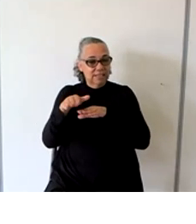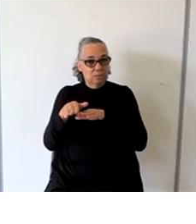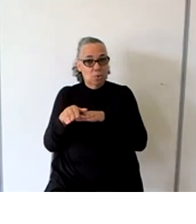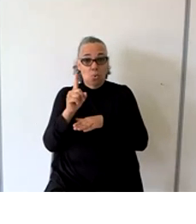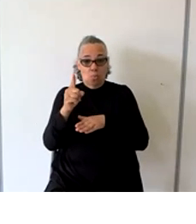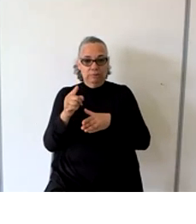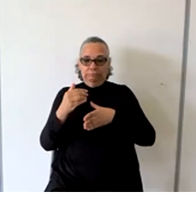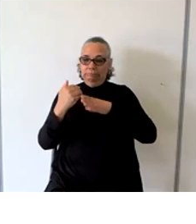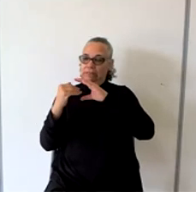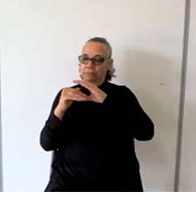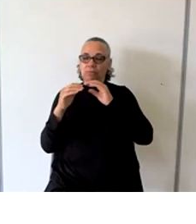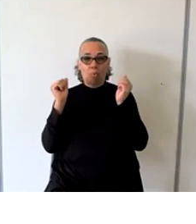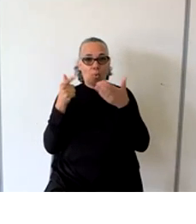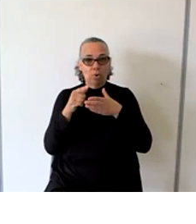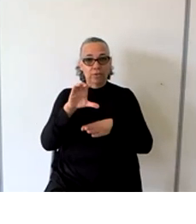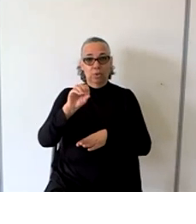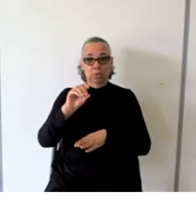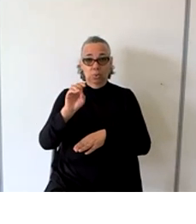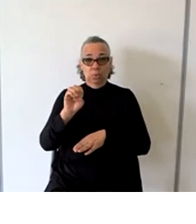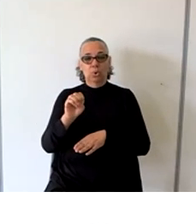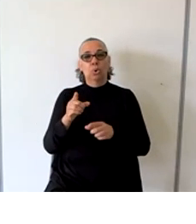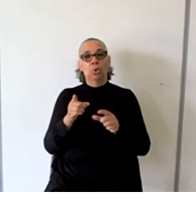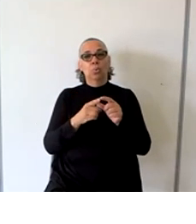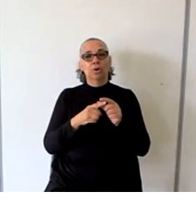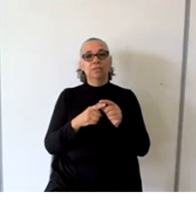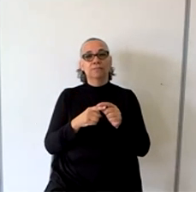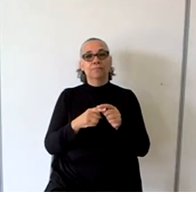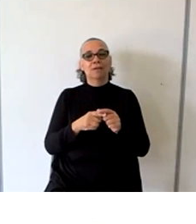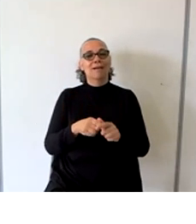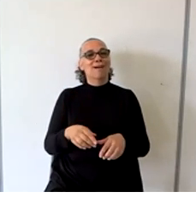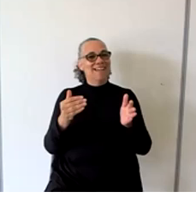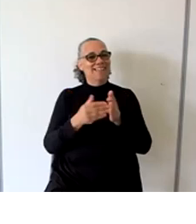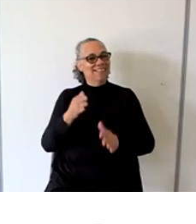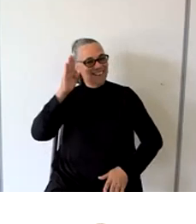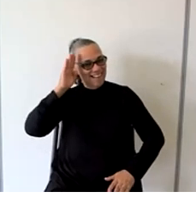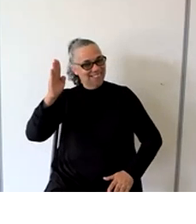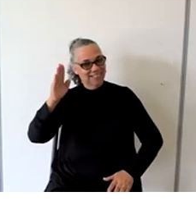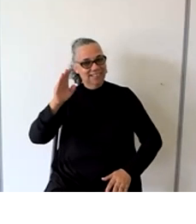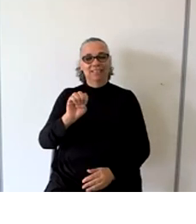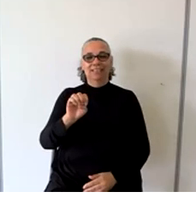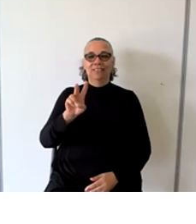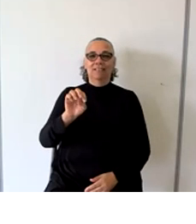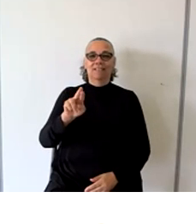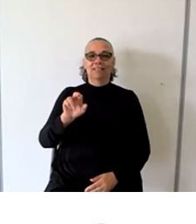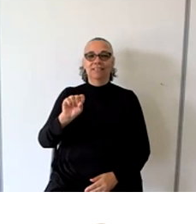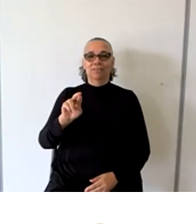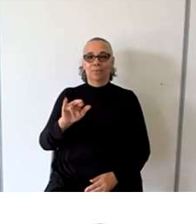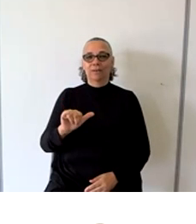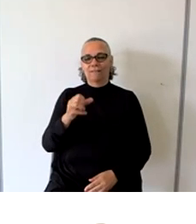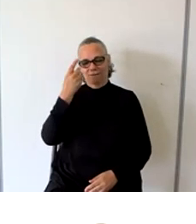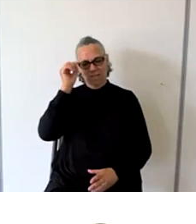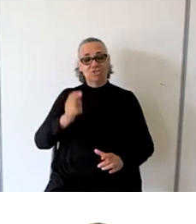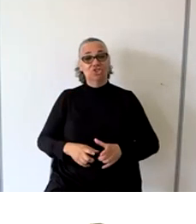have accessed today. I want to give another shout out to Eversary for their generous donation that has allowed us